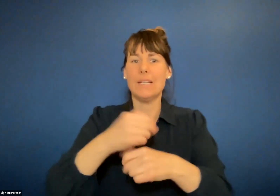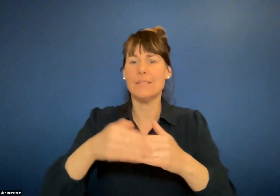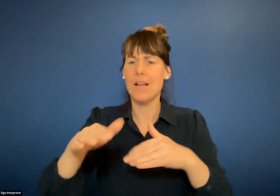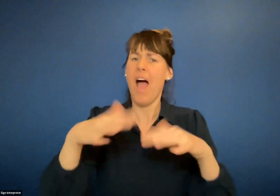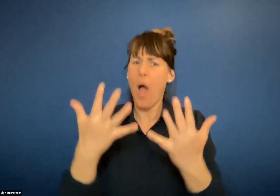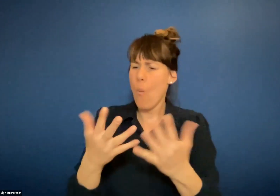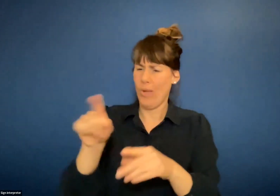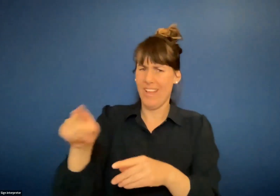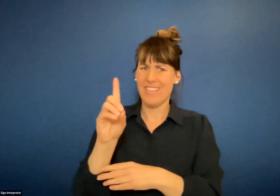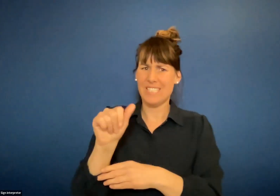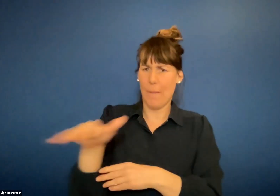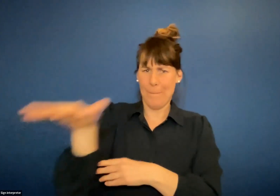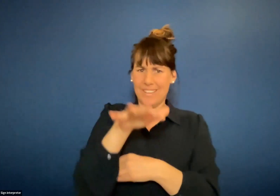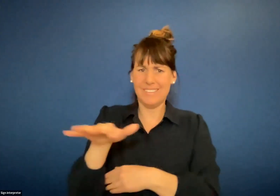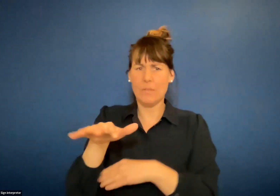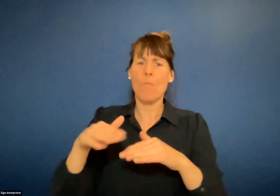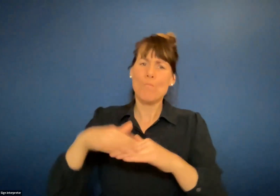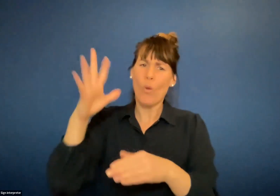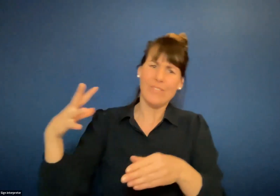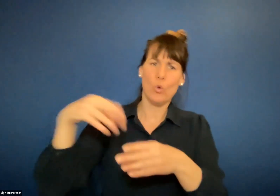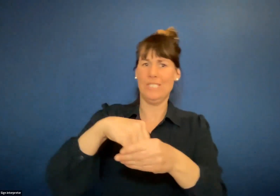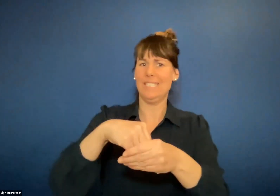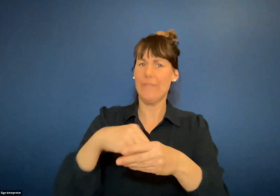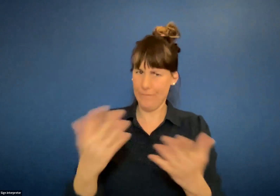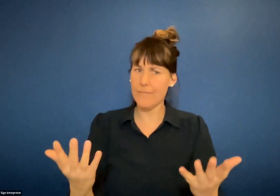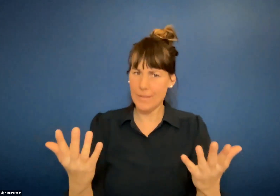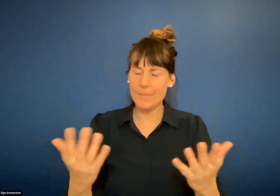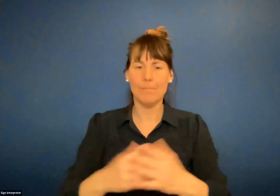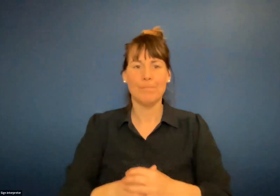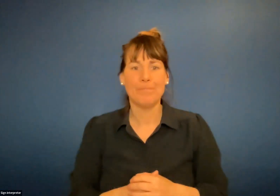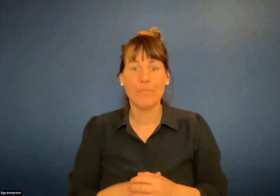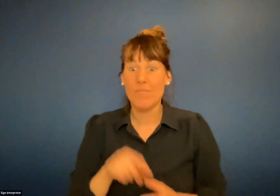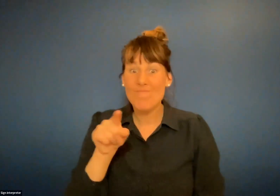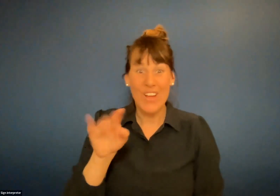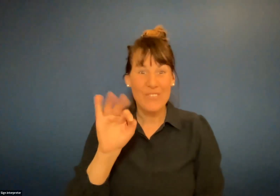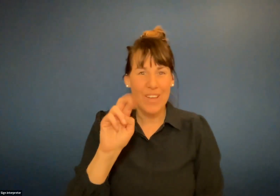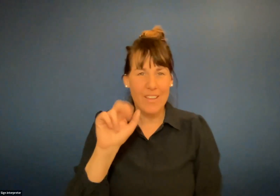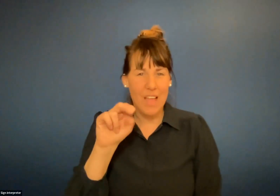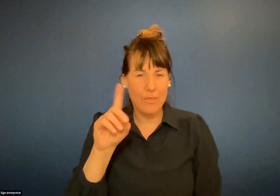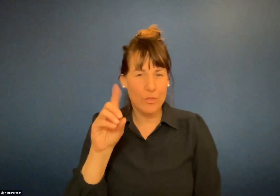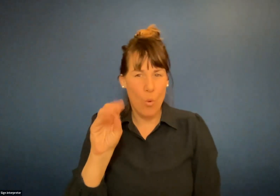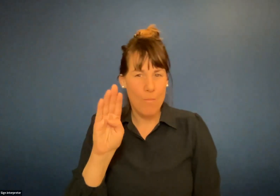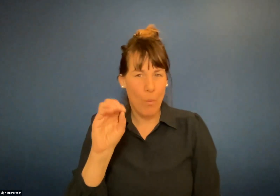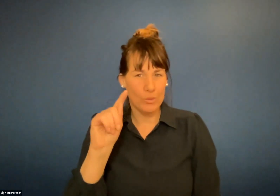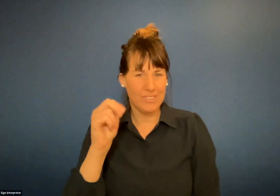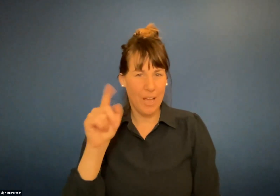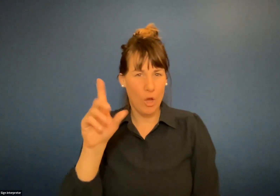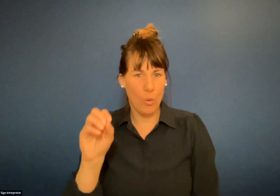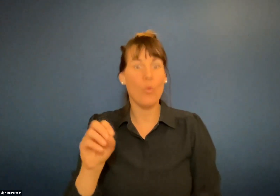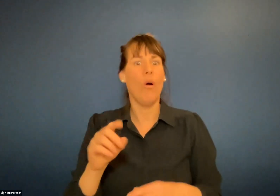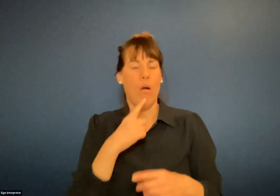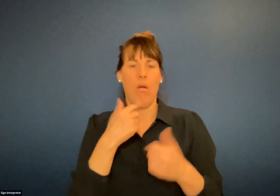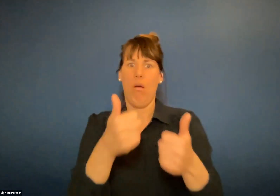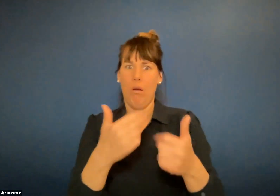tremendous diversity of needs and potential solutions, which is typically more challenging for law